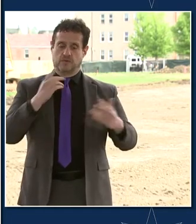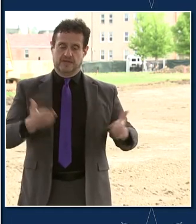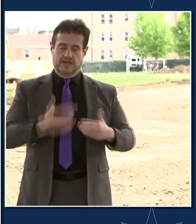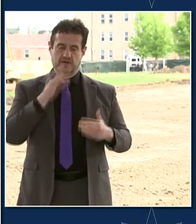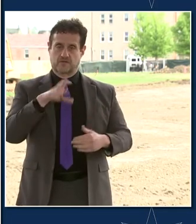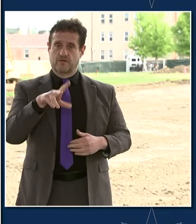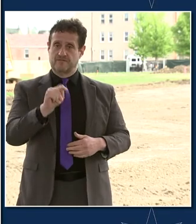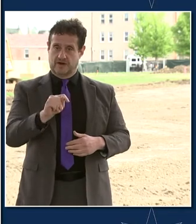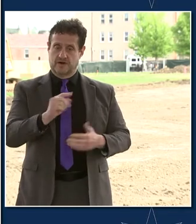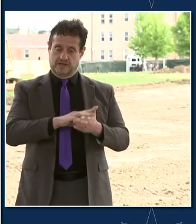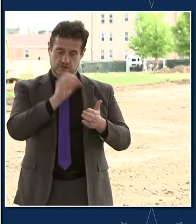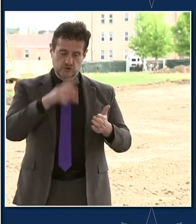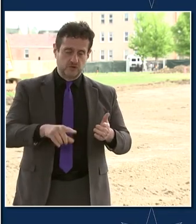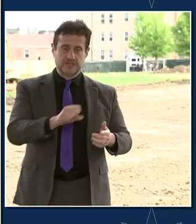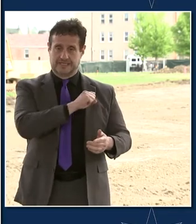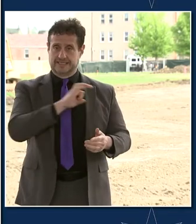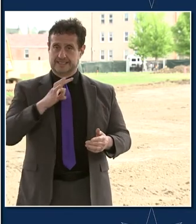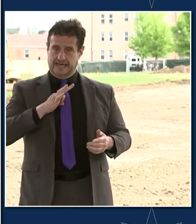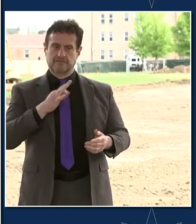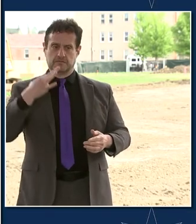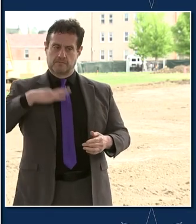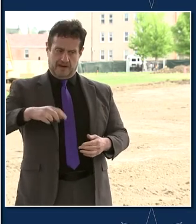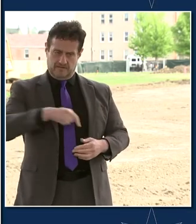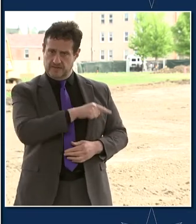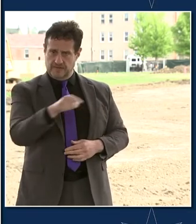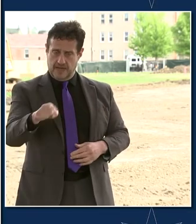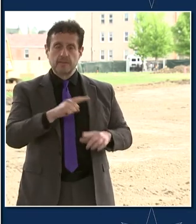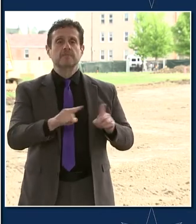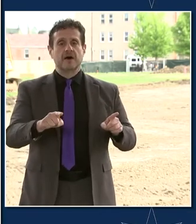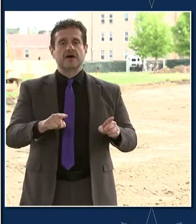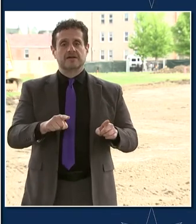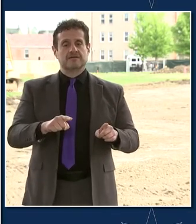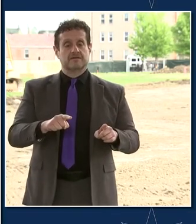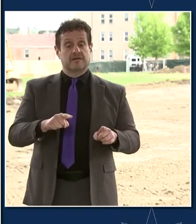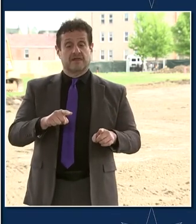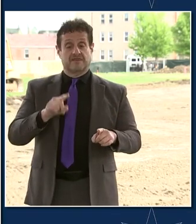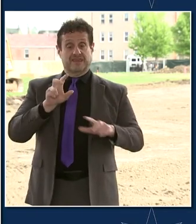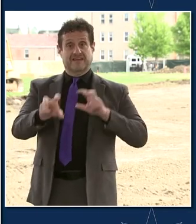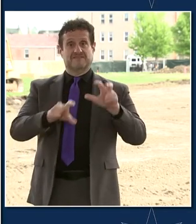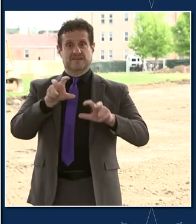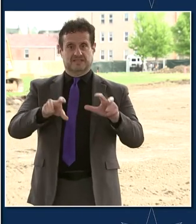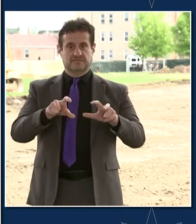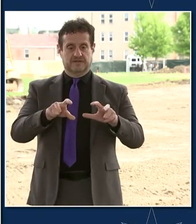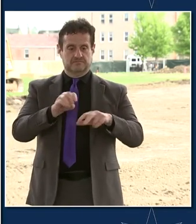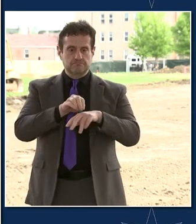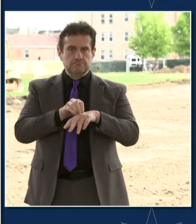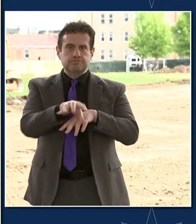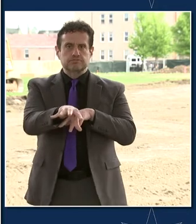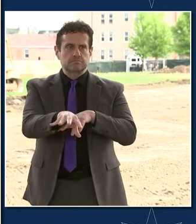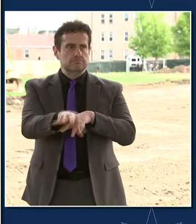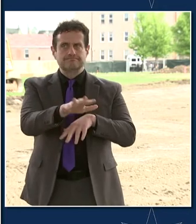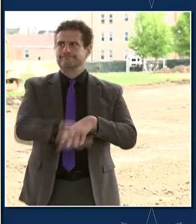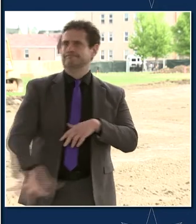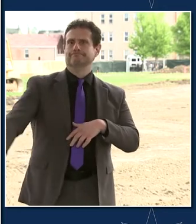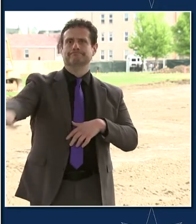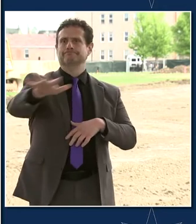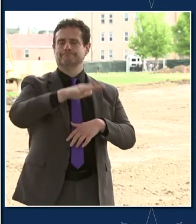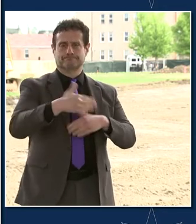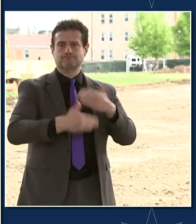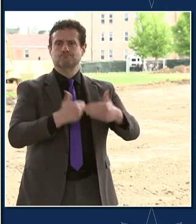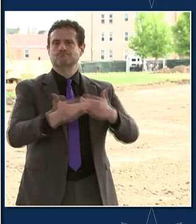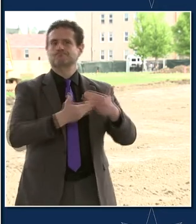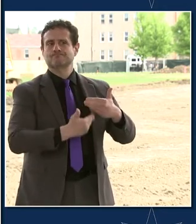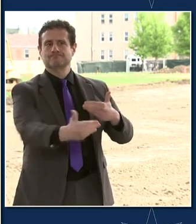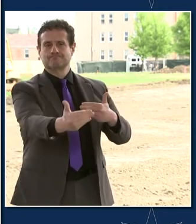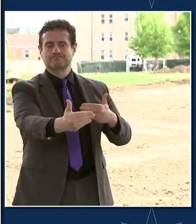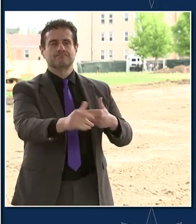and staff, but the impact of the investments will go far beyond this one school. The entire Little